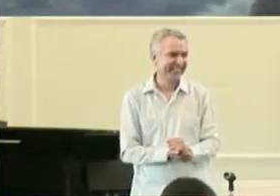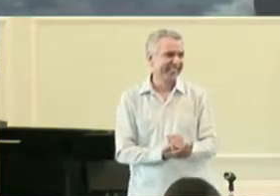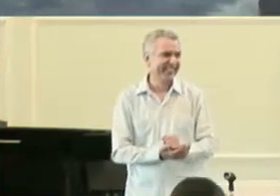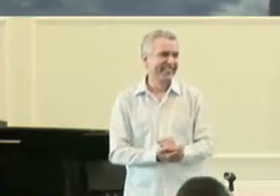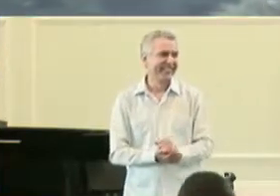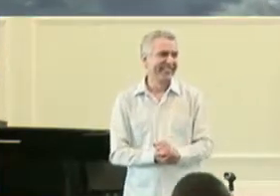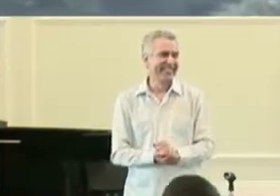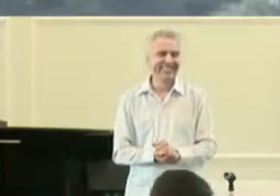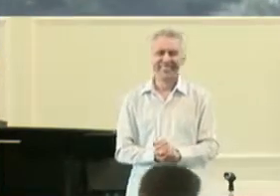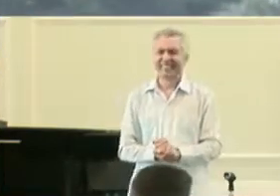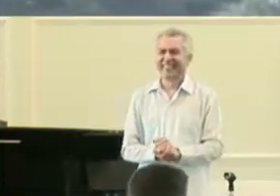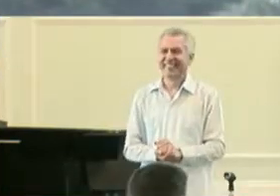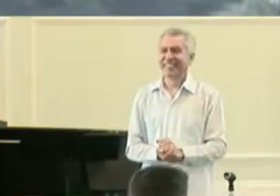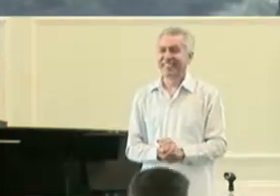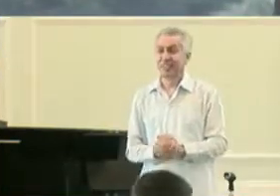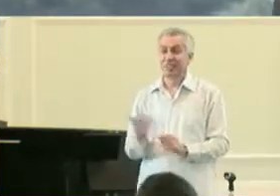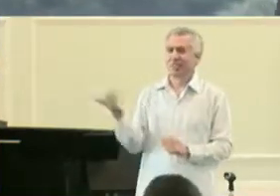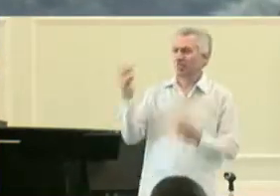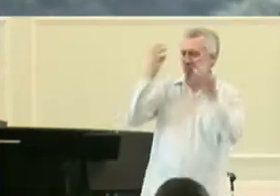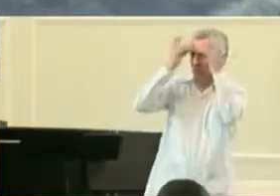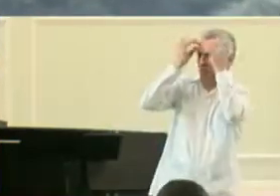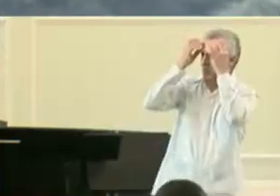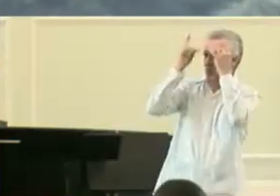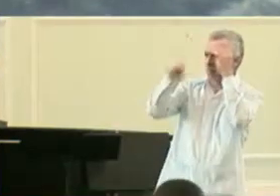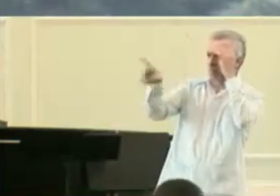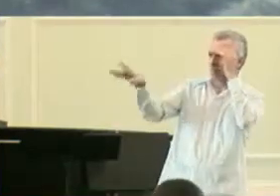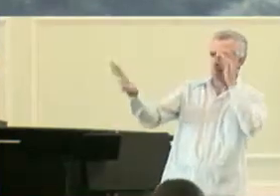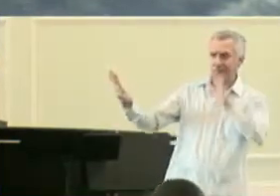I was going to say something else, but I might get in trouble.